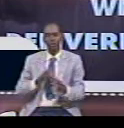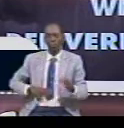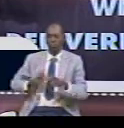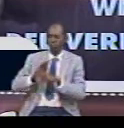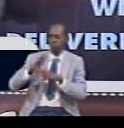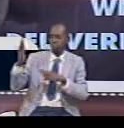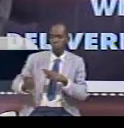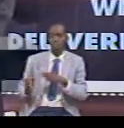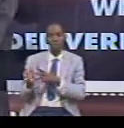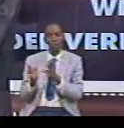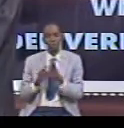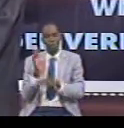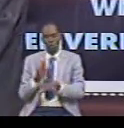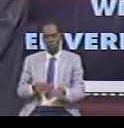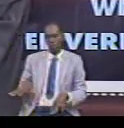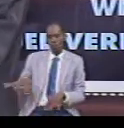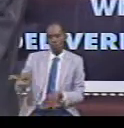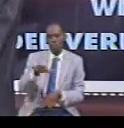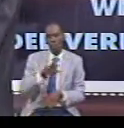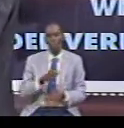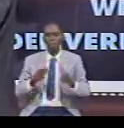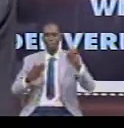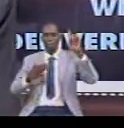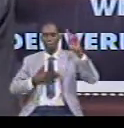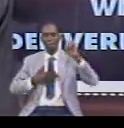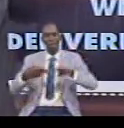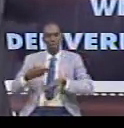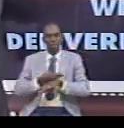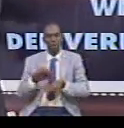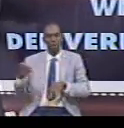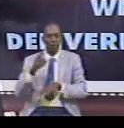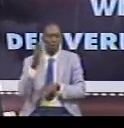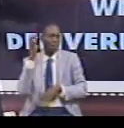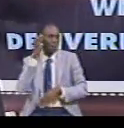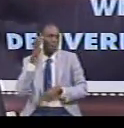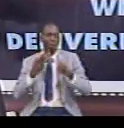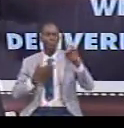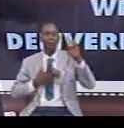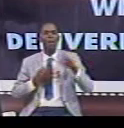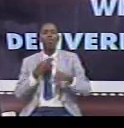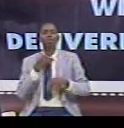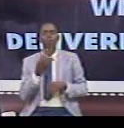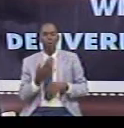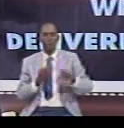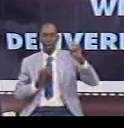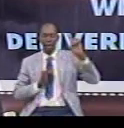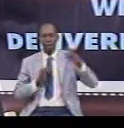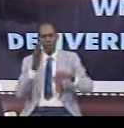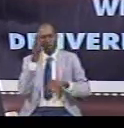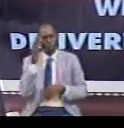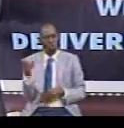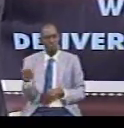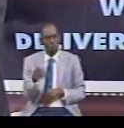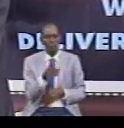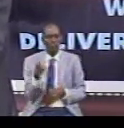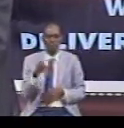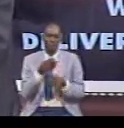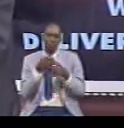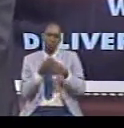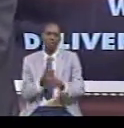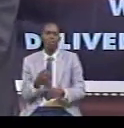sheep. He says, my sheep hear my voice, and I know them, and they follow me. And he says, and I give